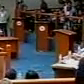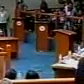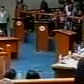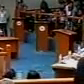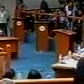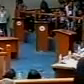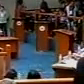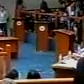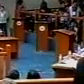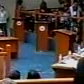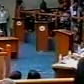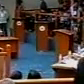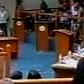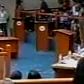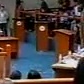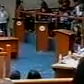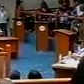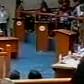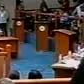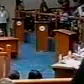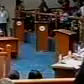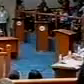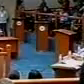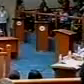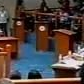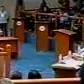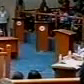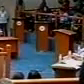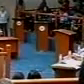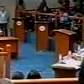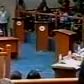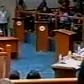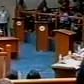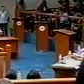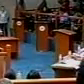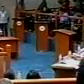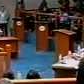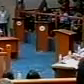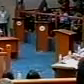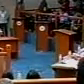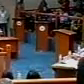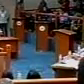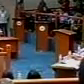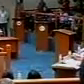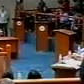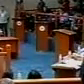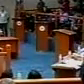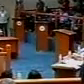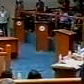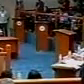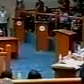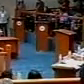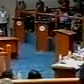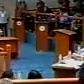there is a Supreme Court temporary restraining order the document that they are referring to as PS Bank says